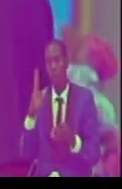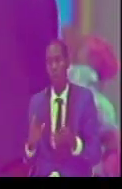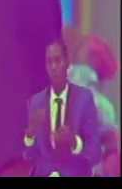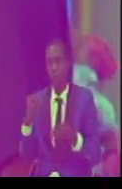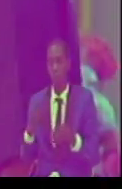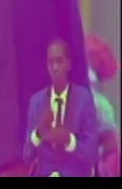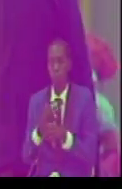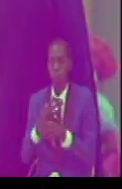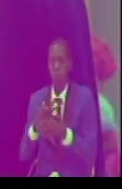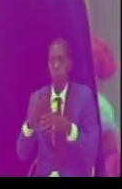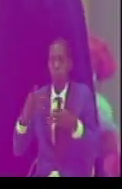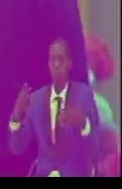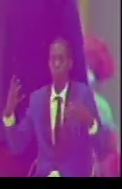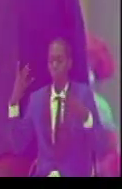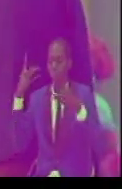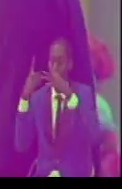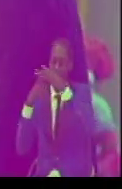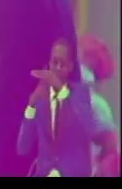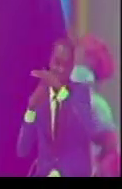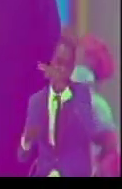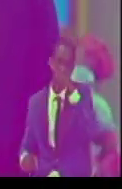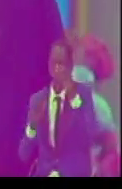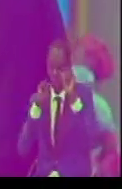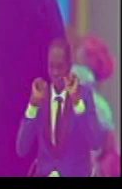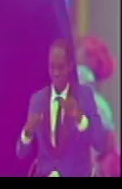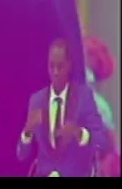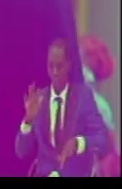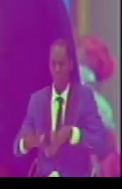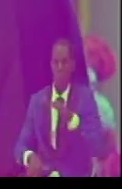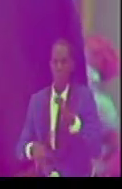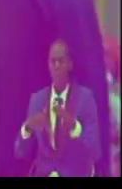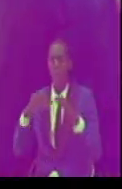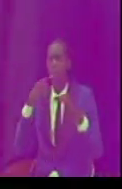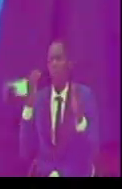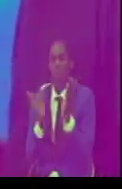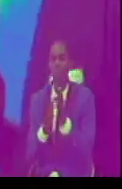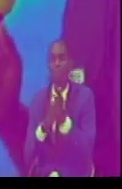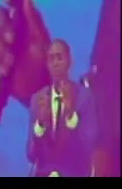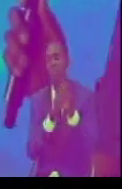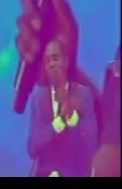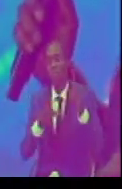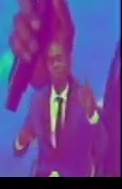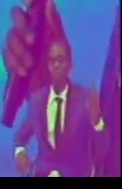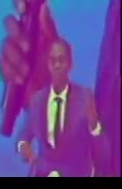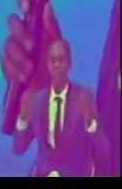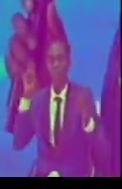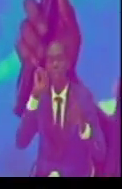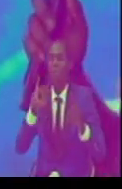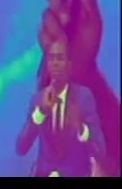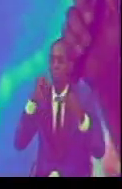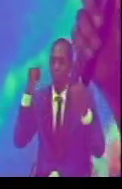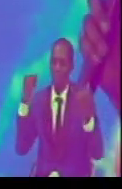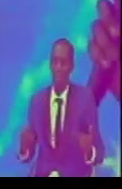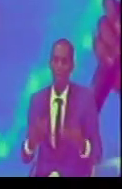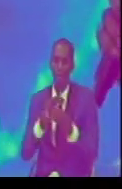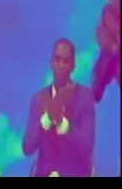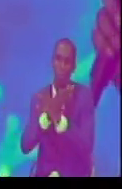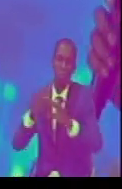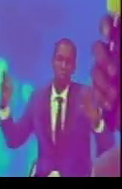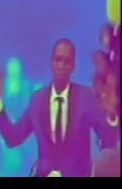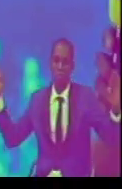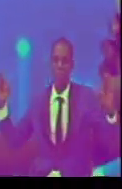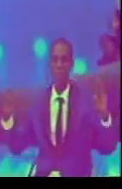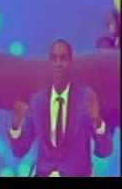the man of God. The swollen disappeared and now she could walk. Can you mark, shall you step on your leg? So she's now free. Praise the